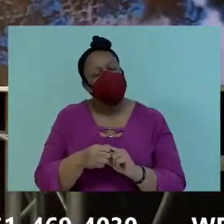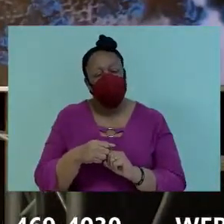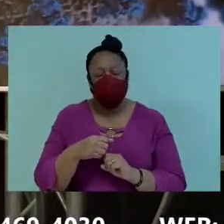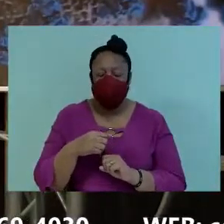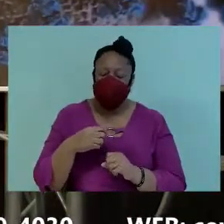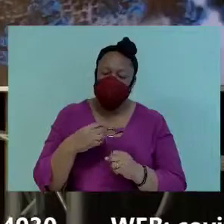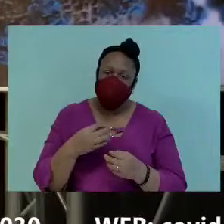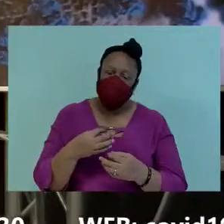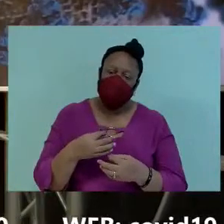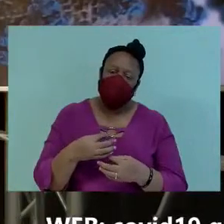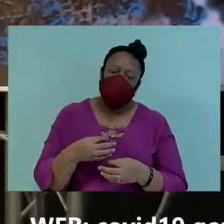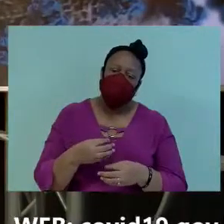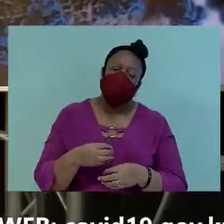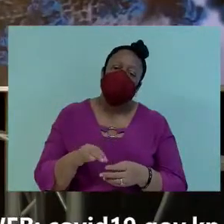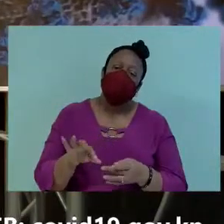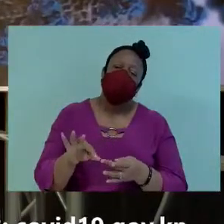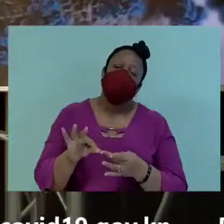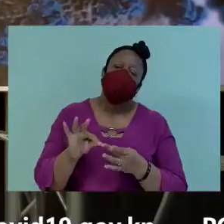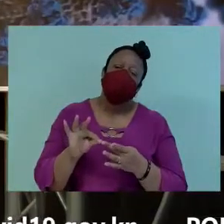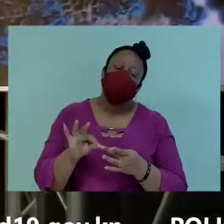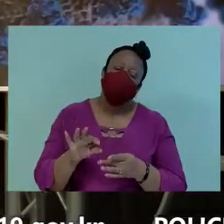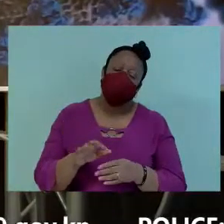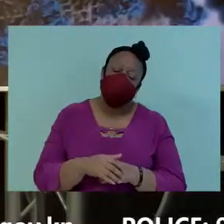revelation today for me.